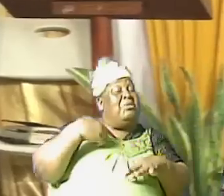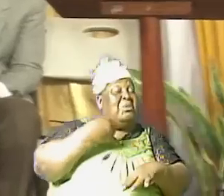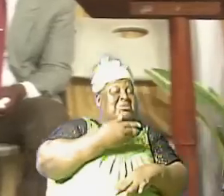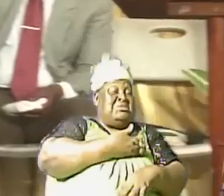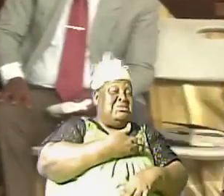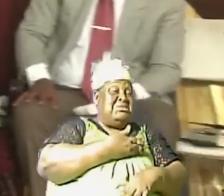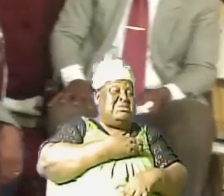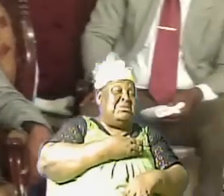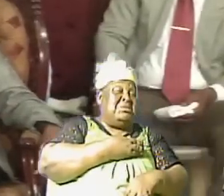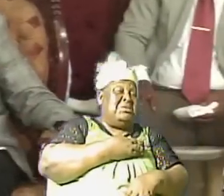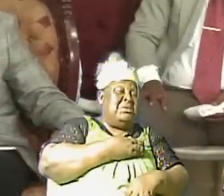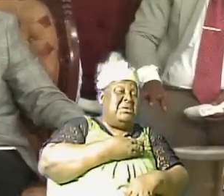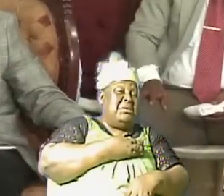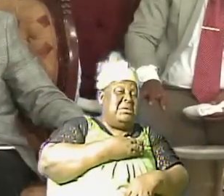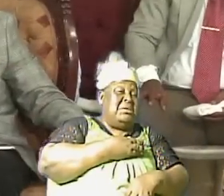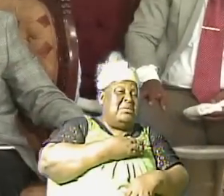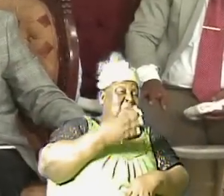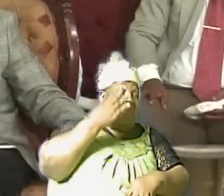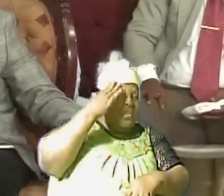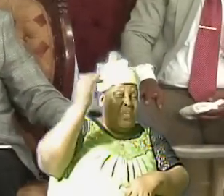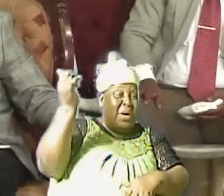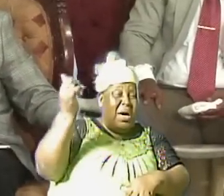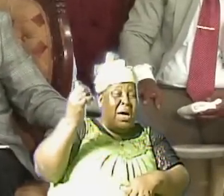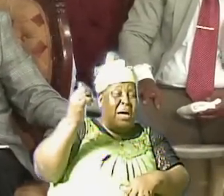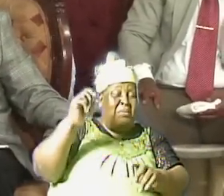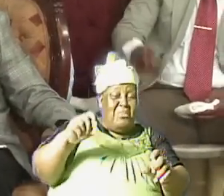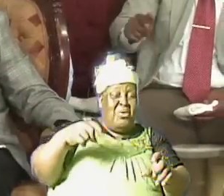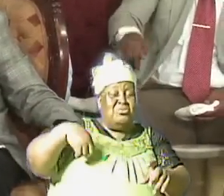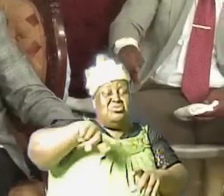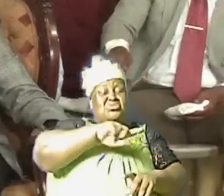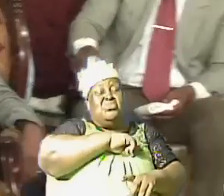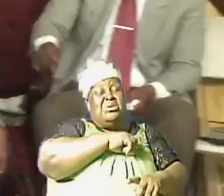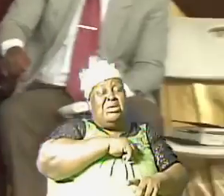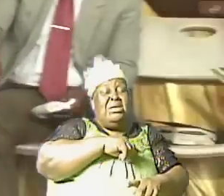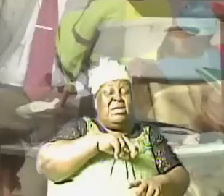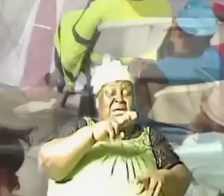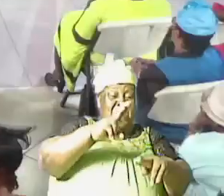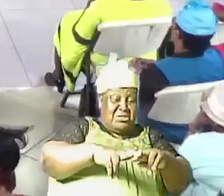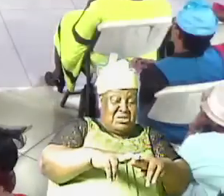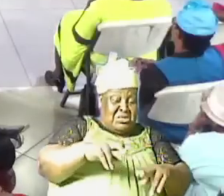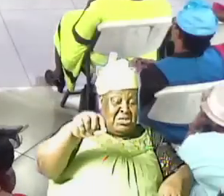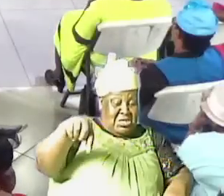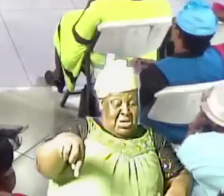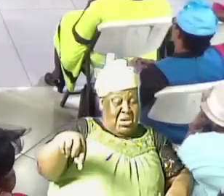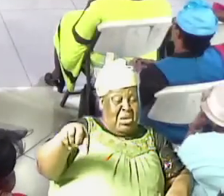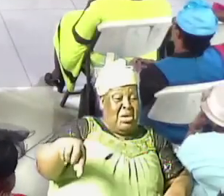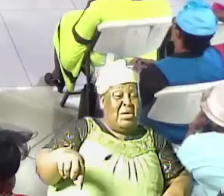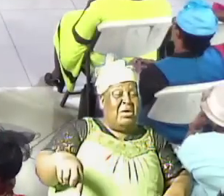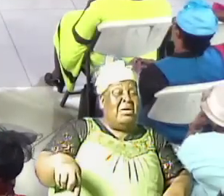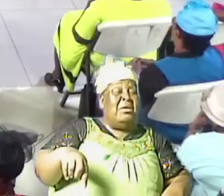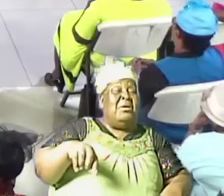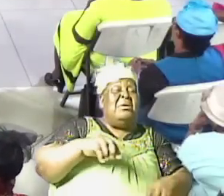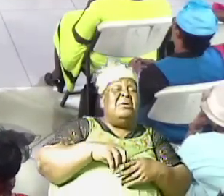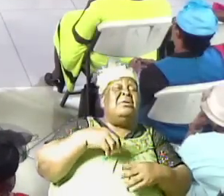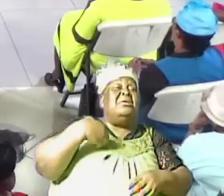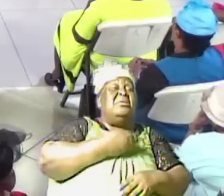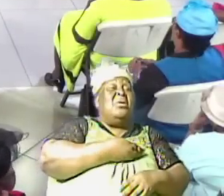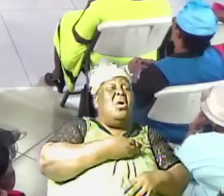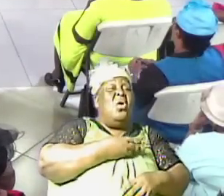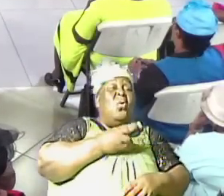upon us. And they said, why must we sit here in